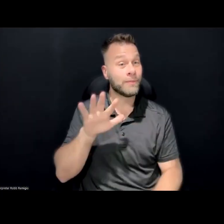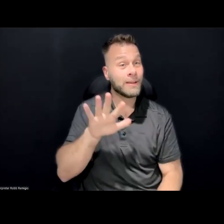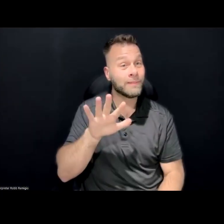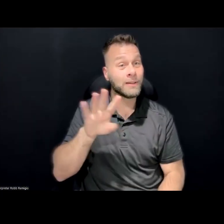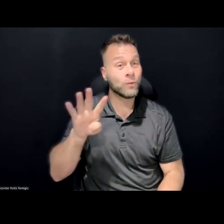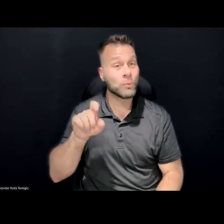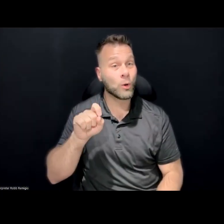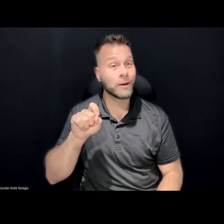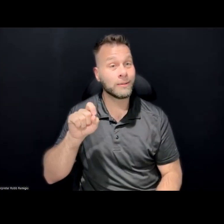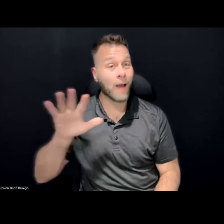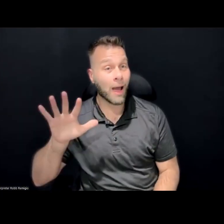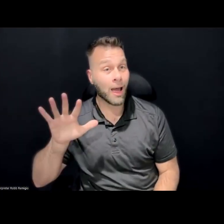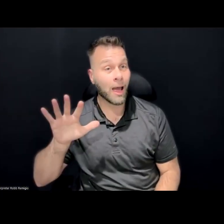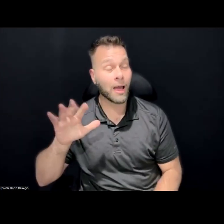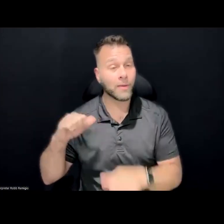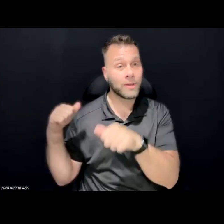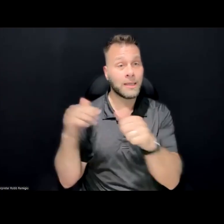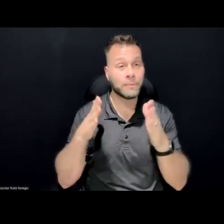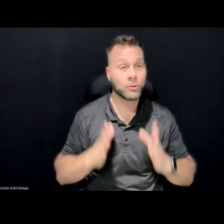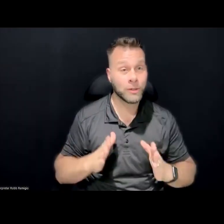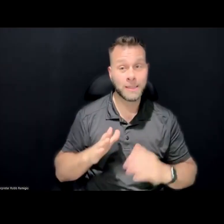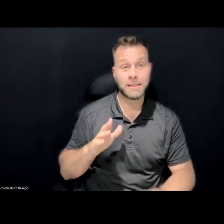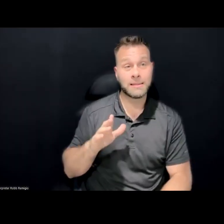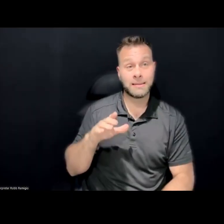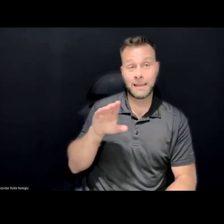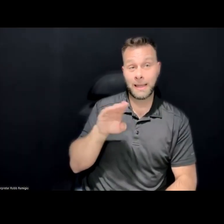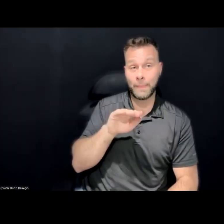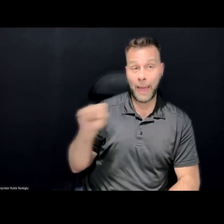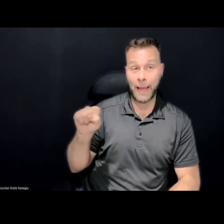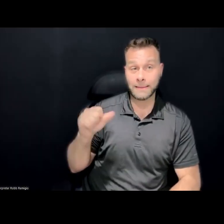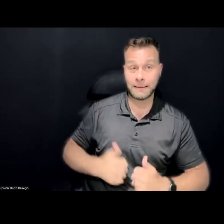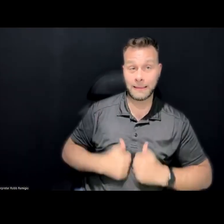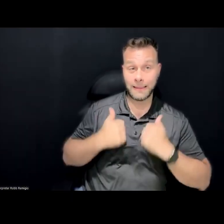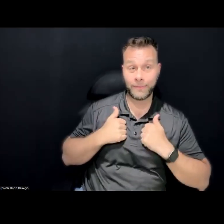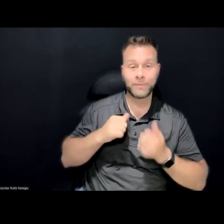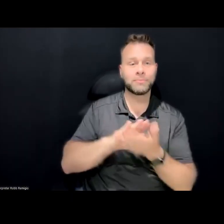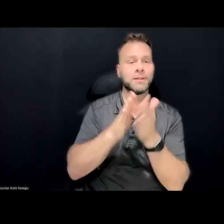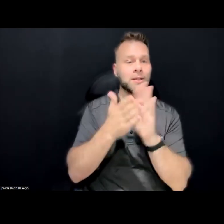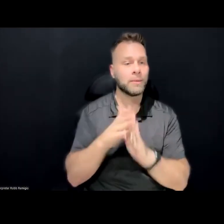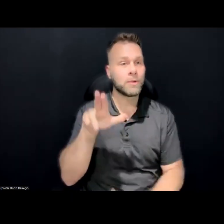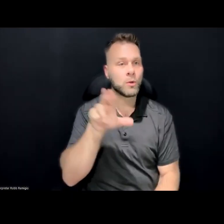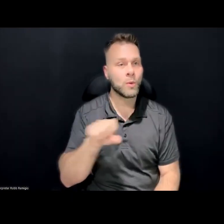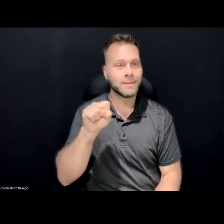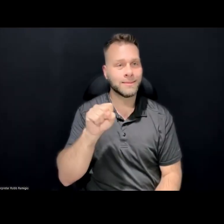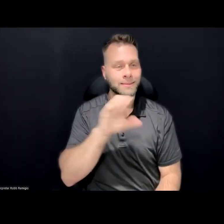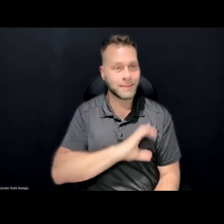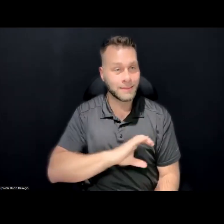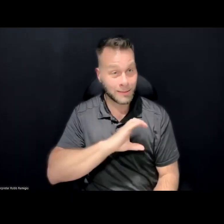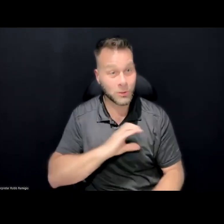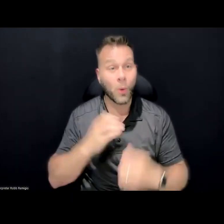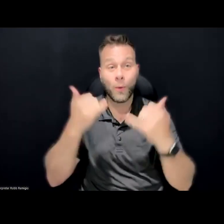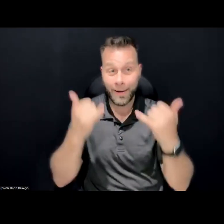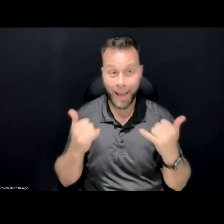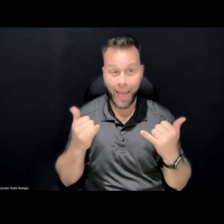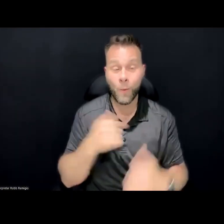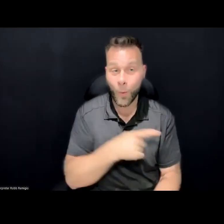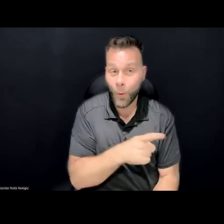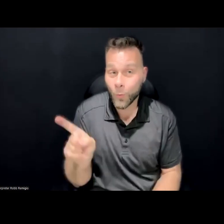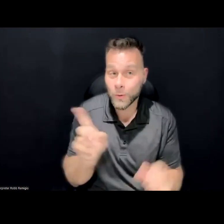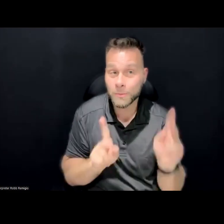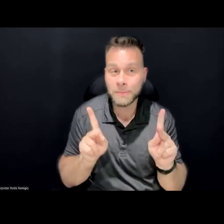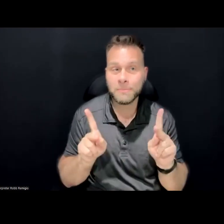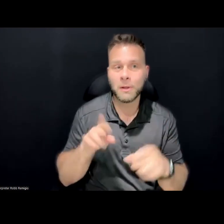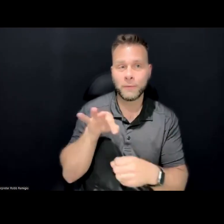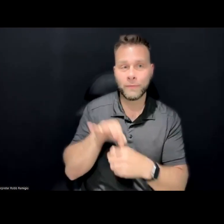54.5% of immigrants in Massachusetts have become U.S. citizens, which means now they are voting. So it's important for the general